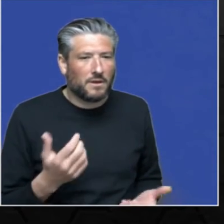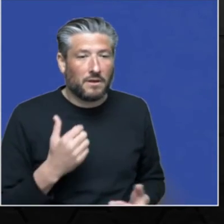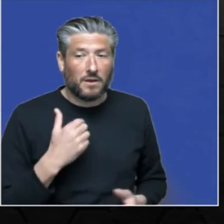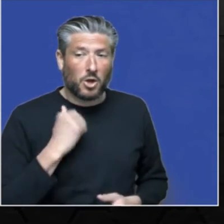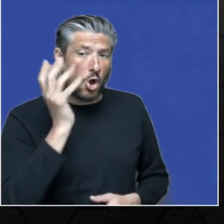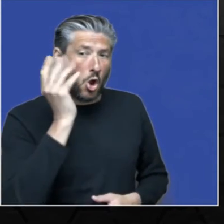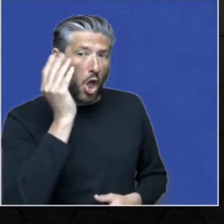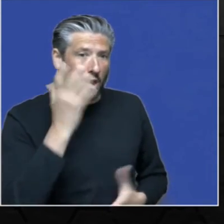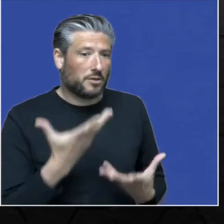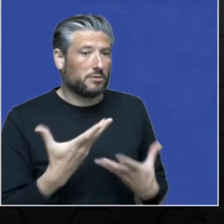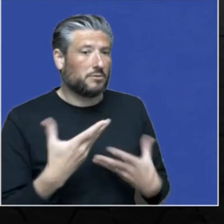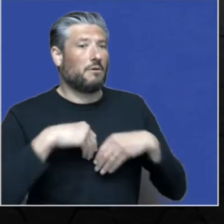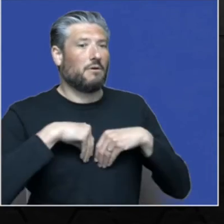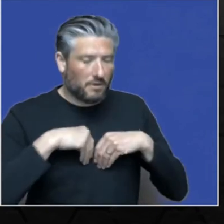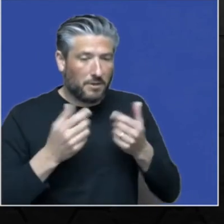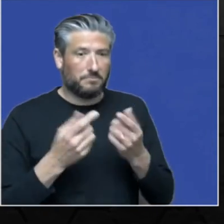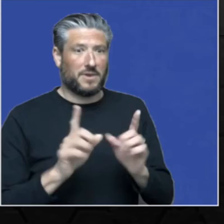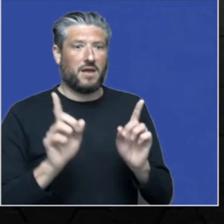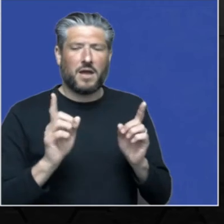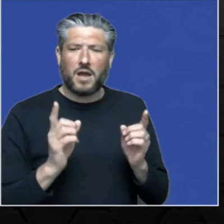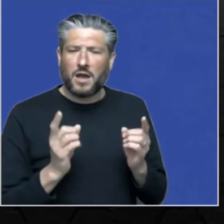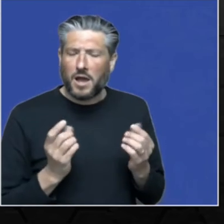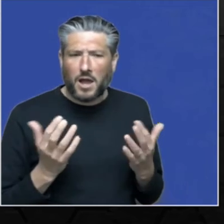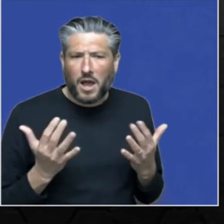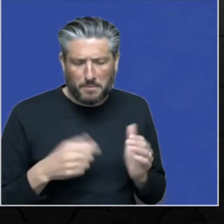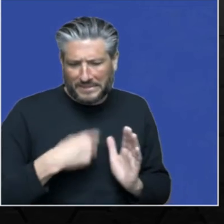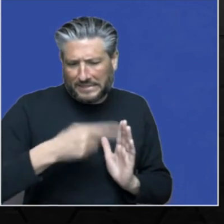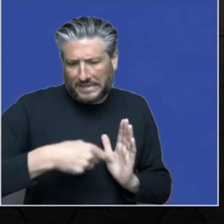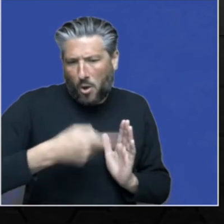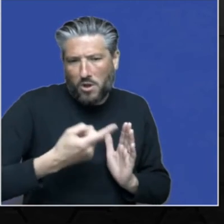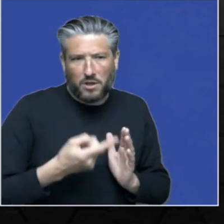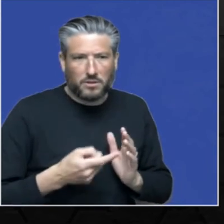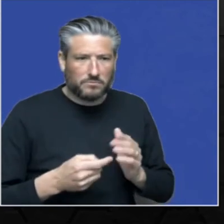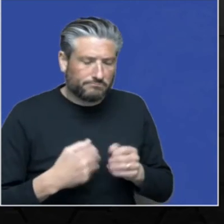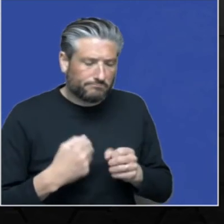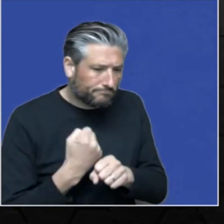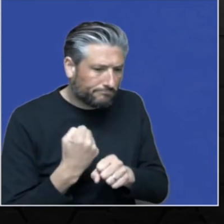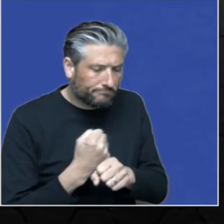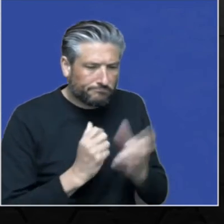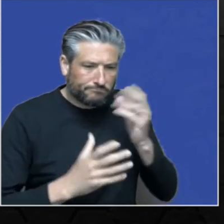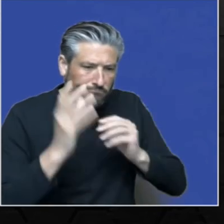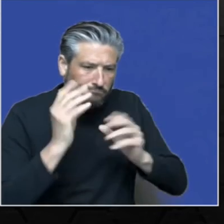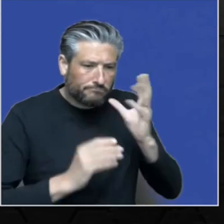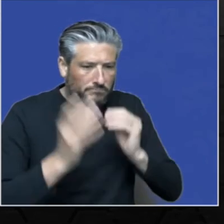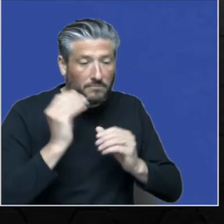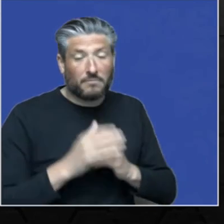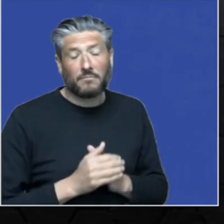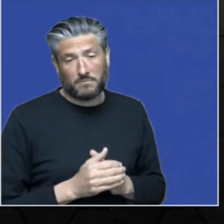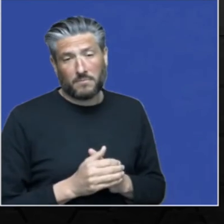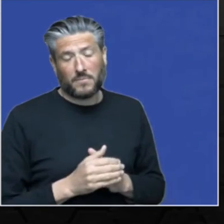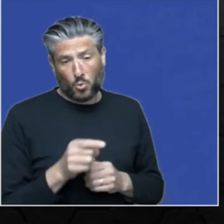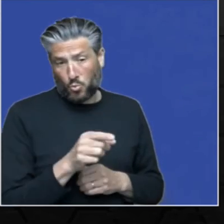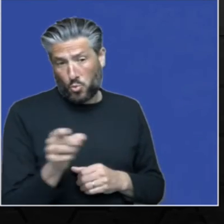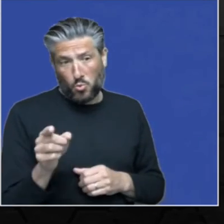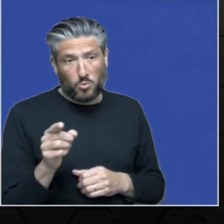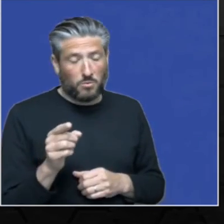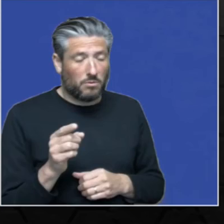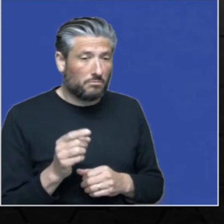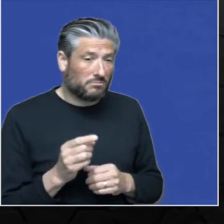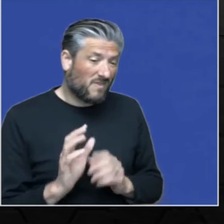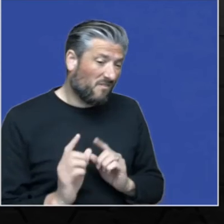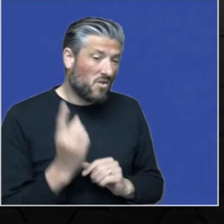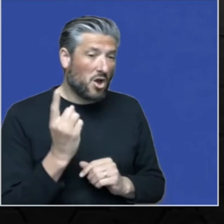be wondering for that particular. So let's take it from the beginning. When you start in the platform, first you can explore the building